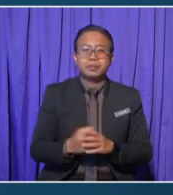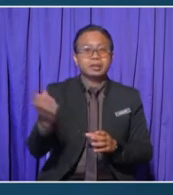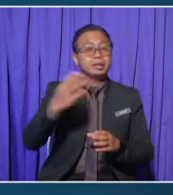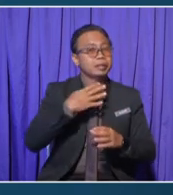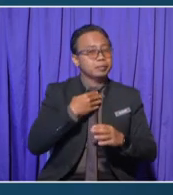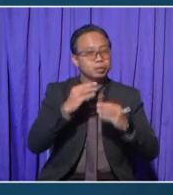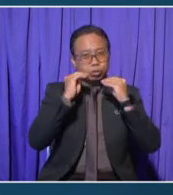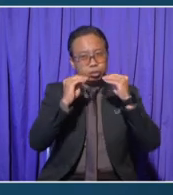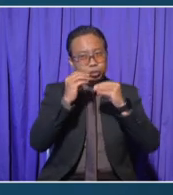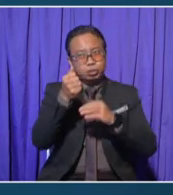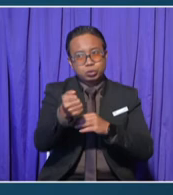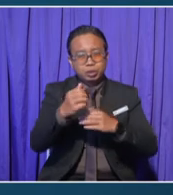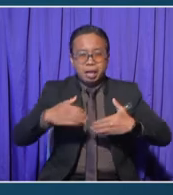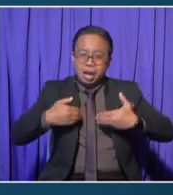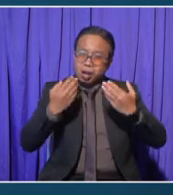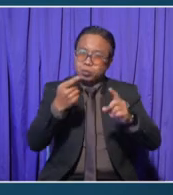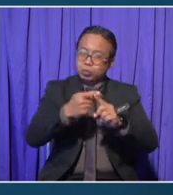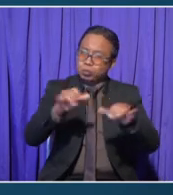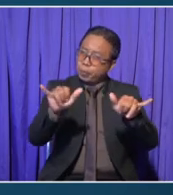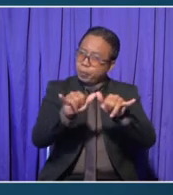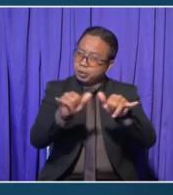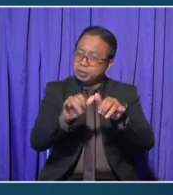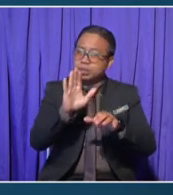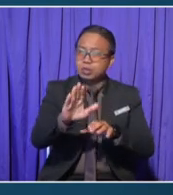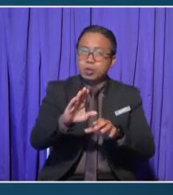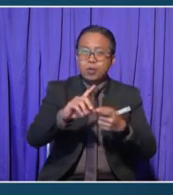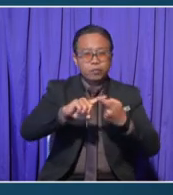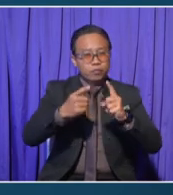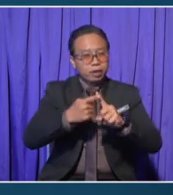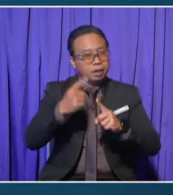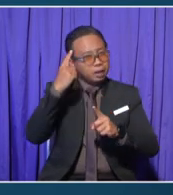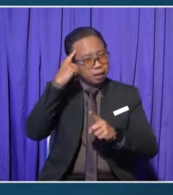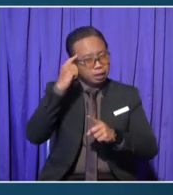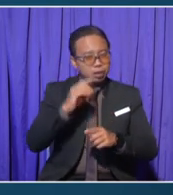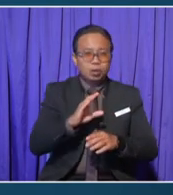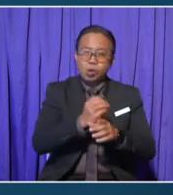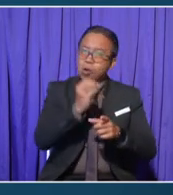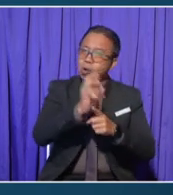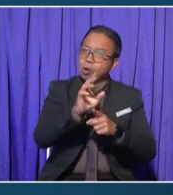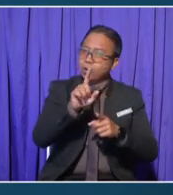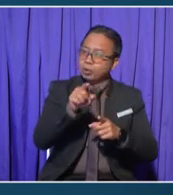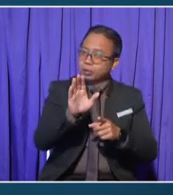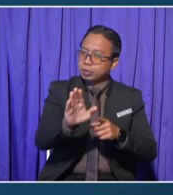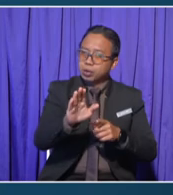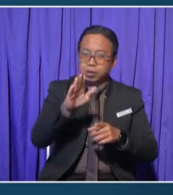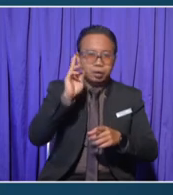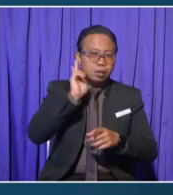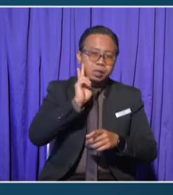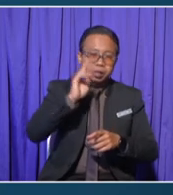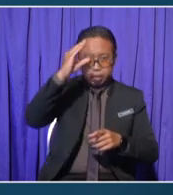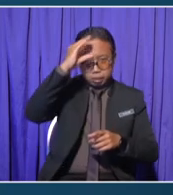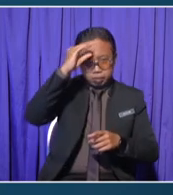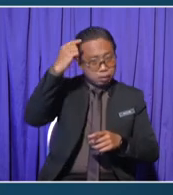Let me teach you how to measure your friend's head or your sibling's head by using a